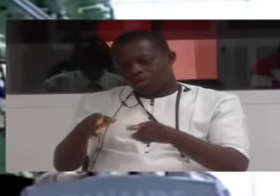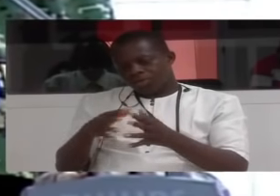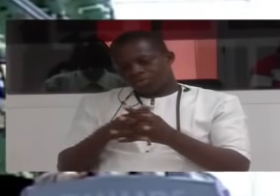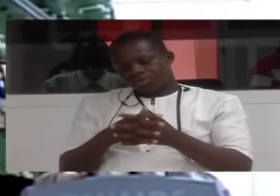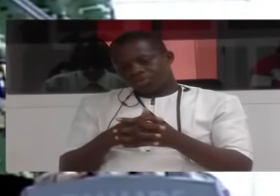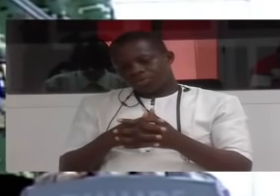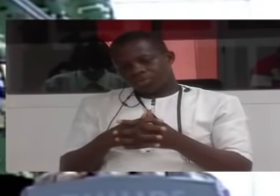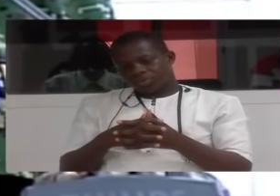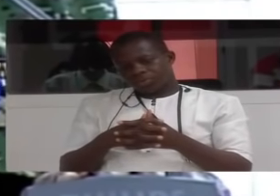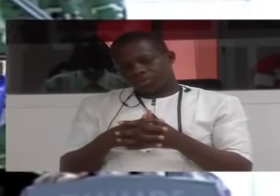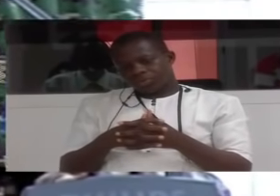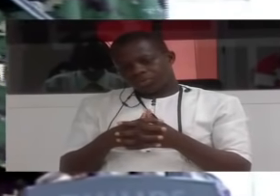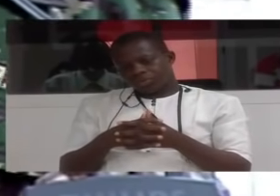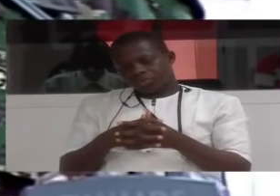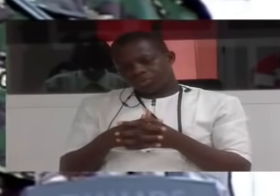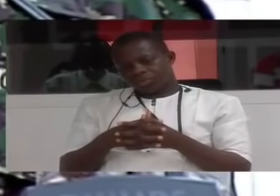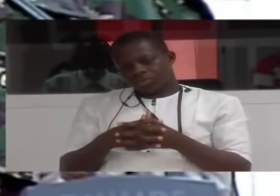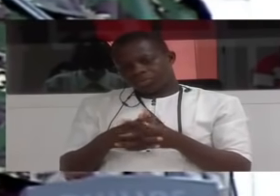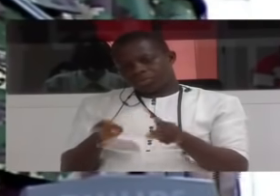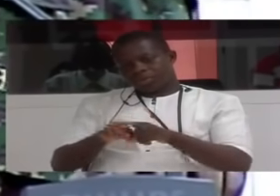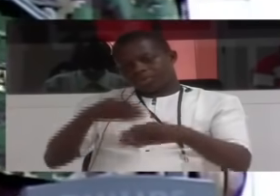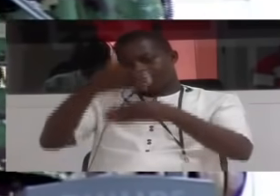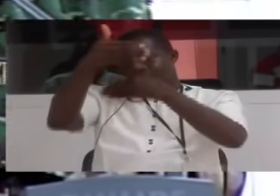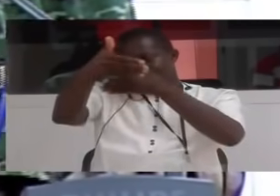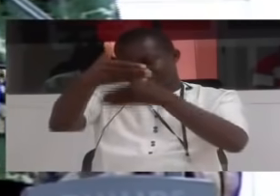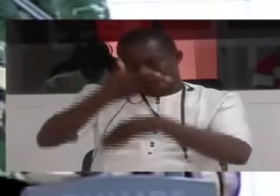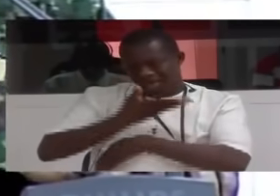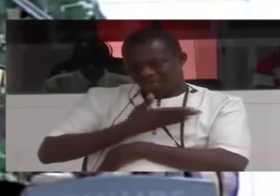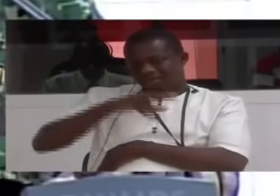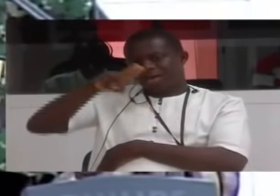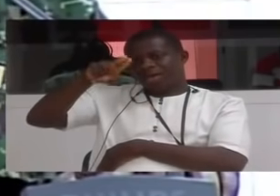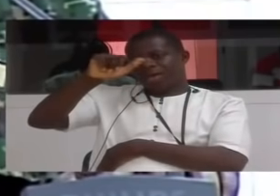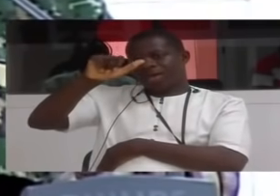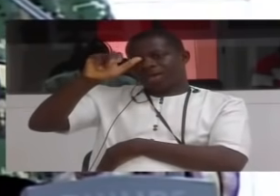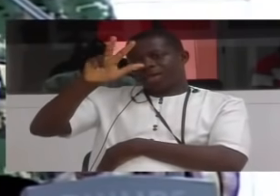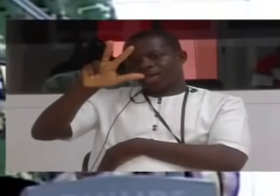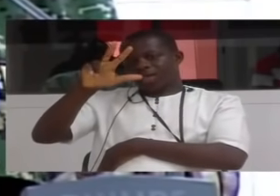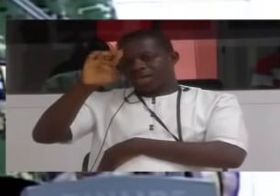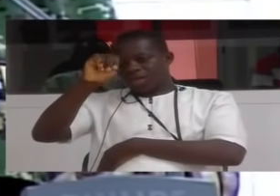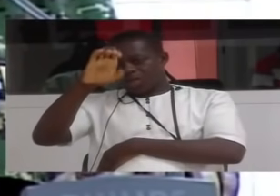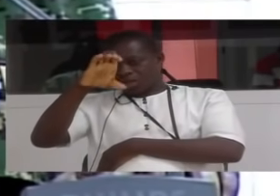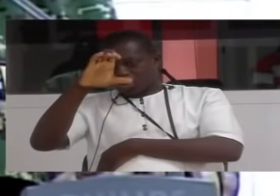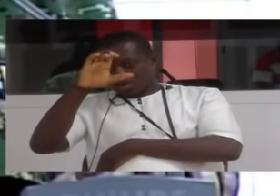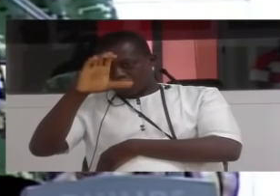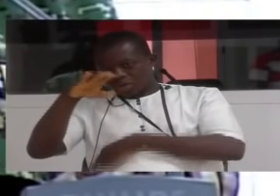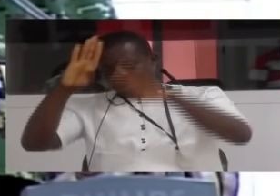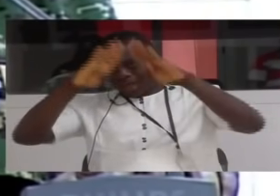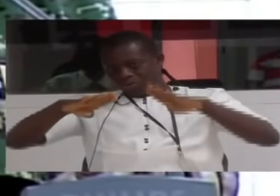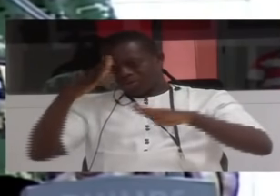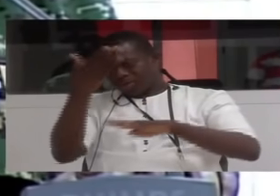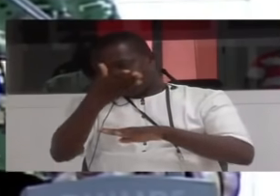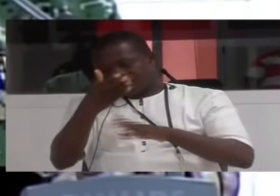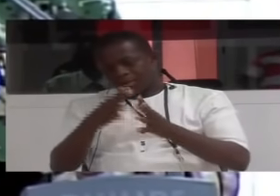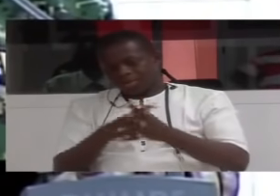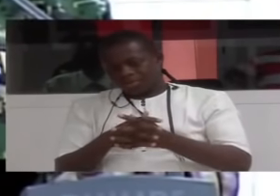there's a place where there is a traffic light. Si kanamam amna nawek bu fa neka. In front of that there is a nawek